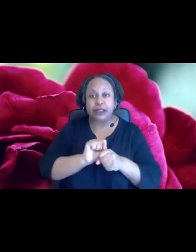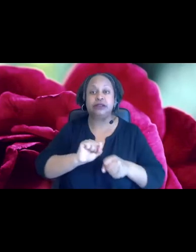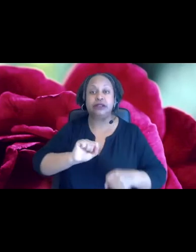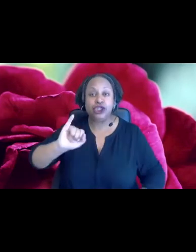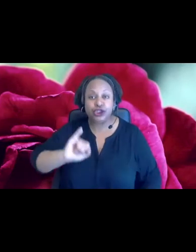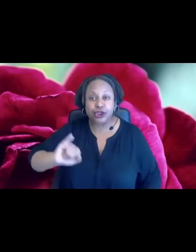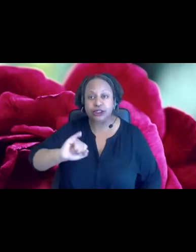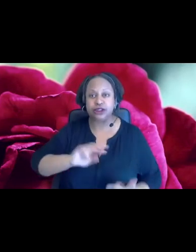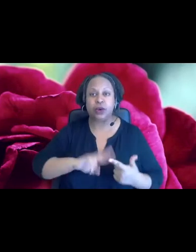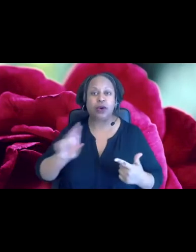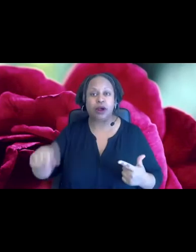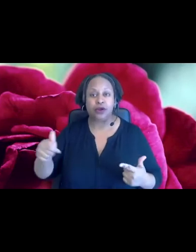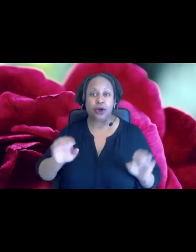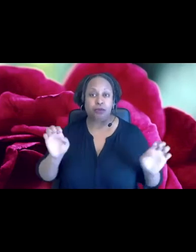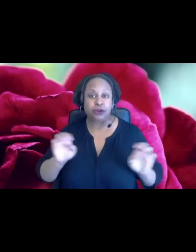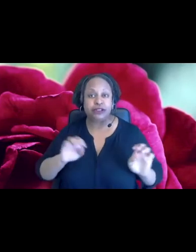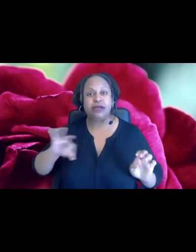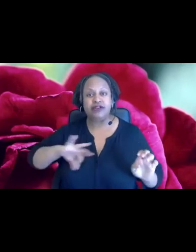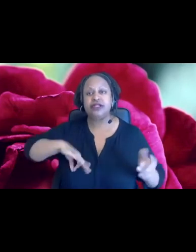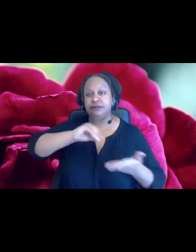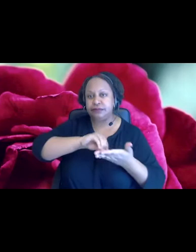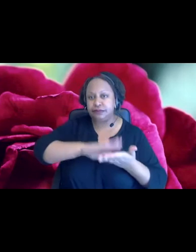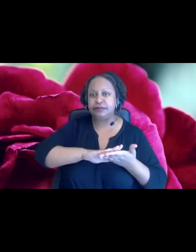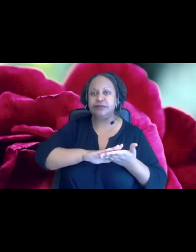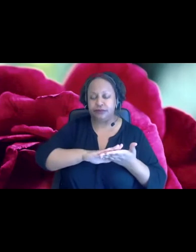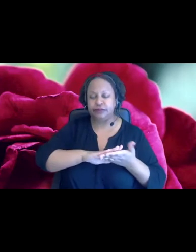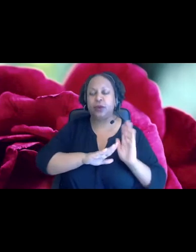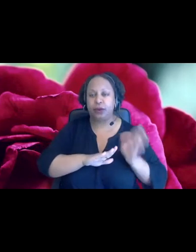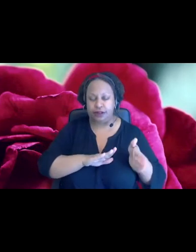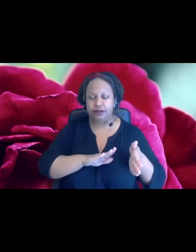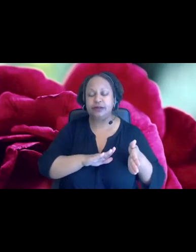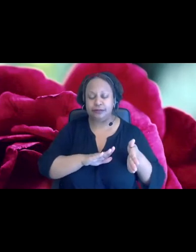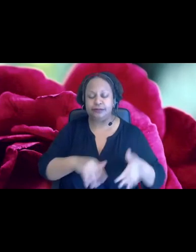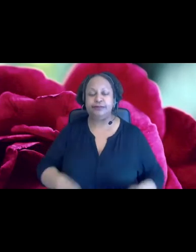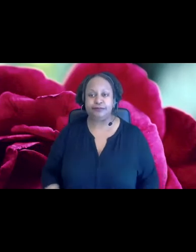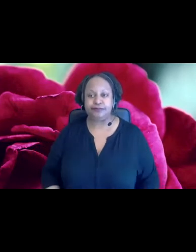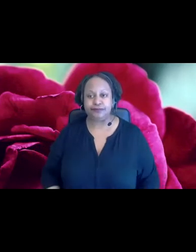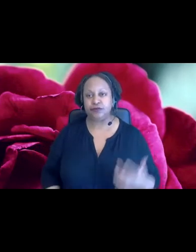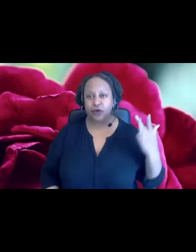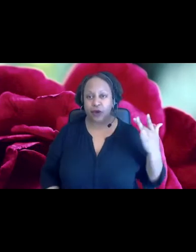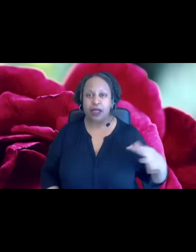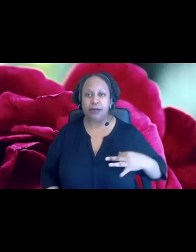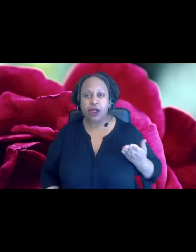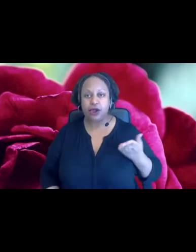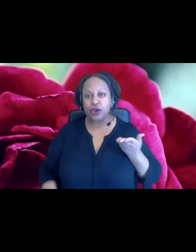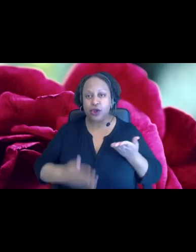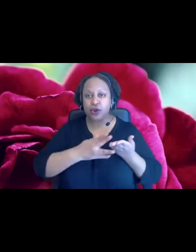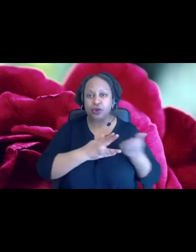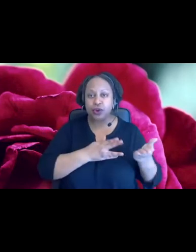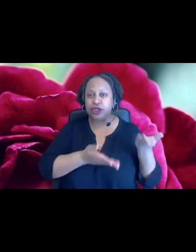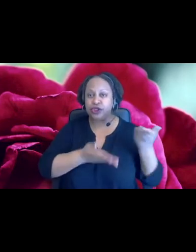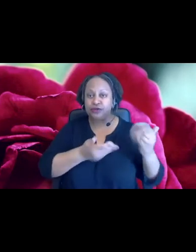emergency benefits that were received because you applied through Service Canada rather